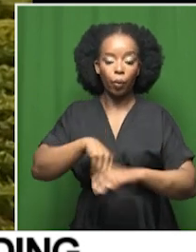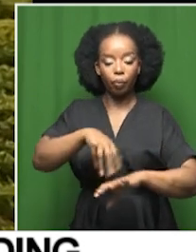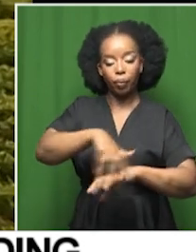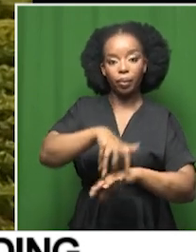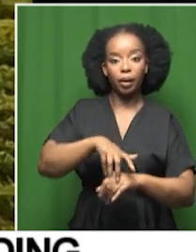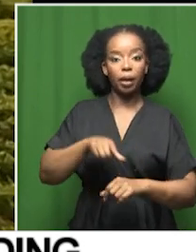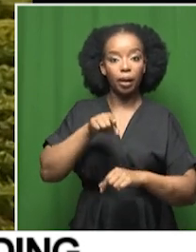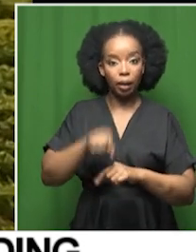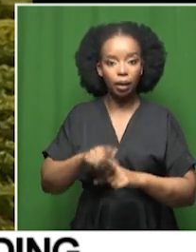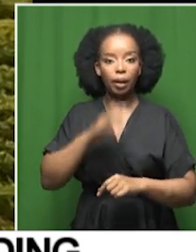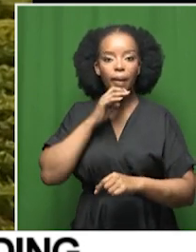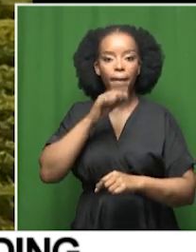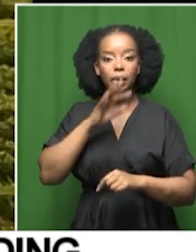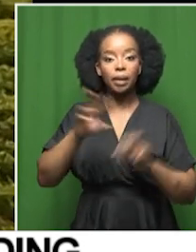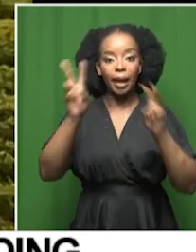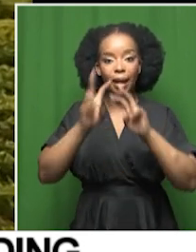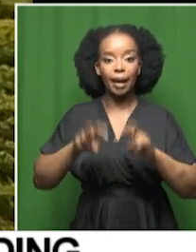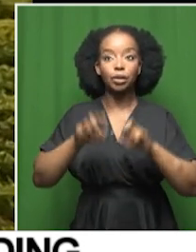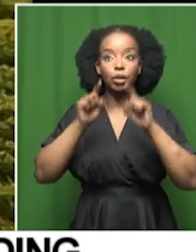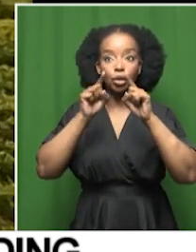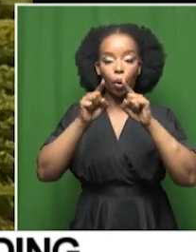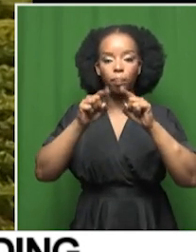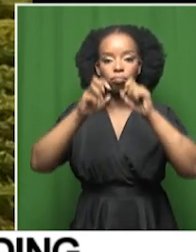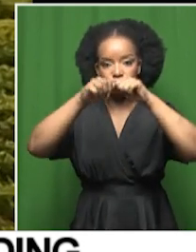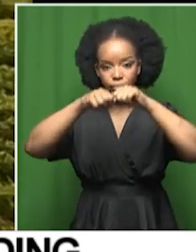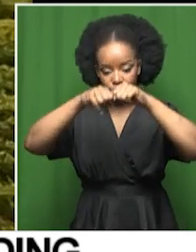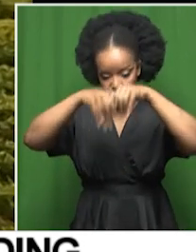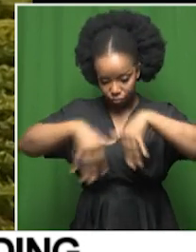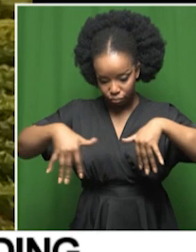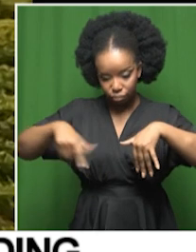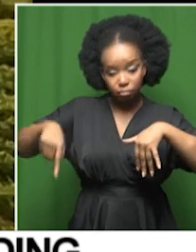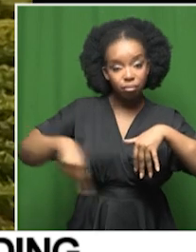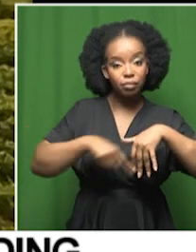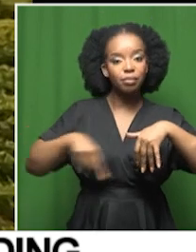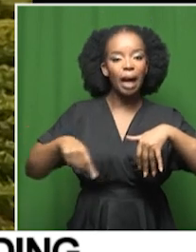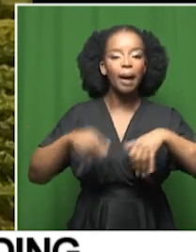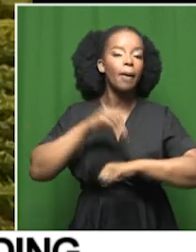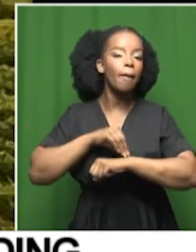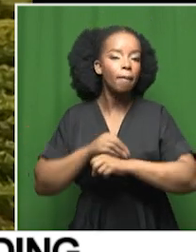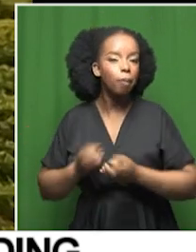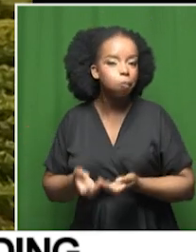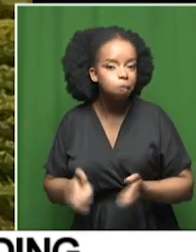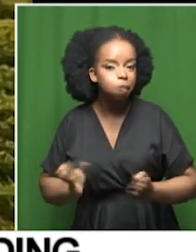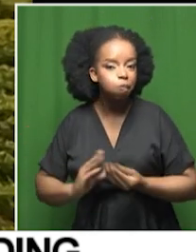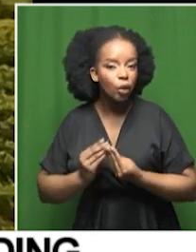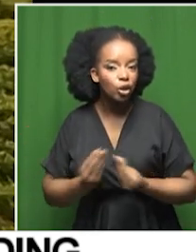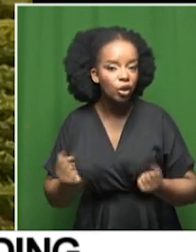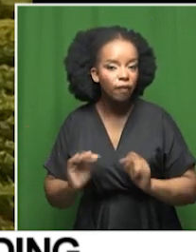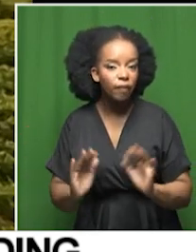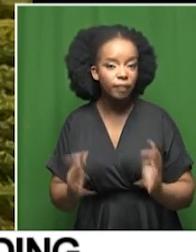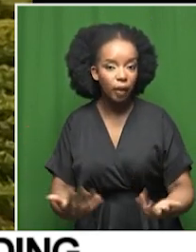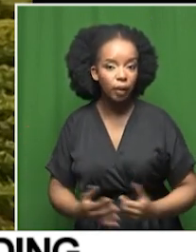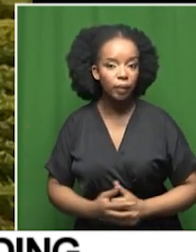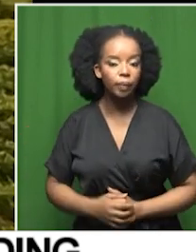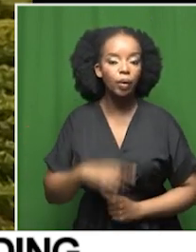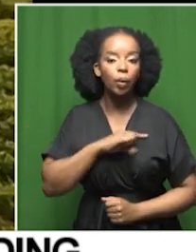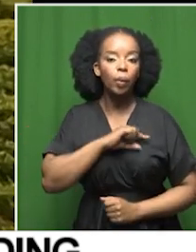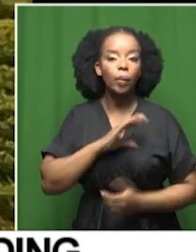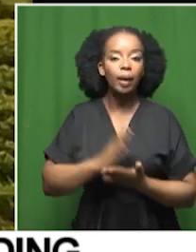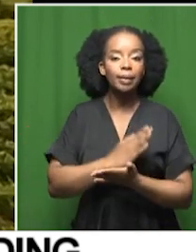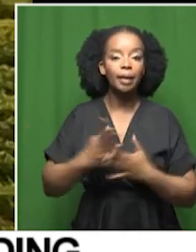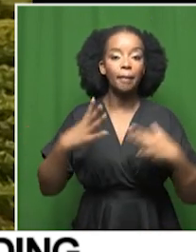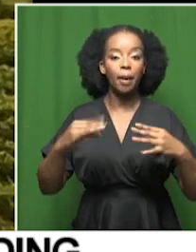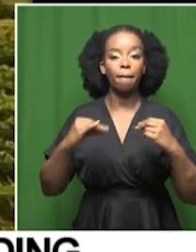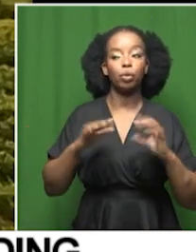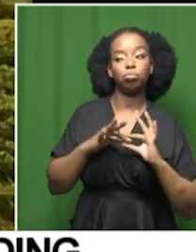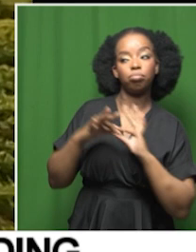a top-down decision won't necessarily be able to resolve all the issues. Many of the companies are deeply embedded in municipal grids. In other